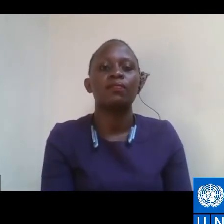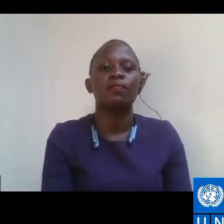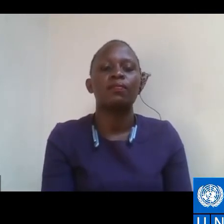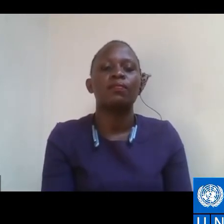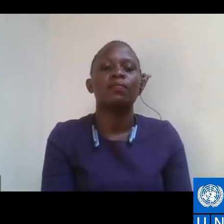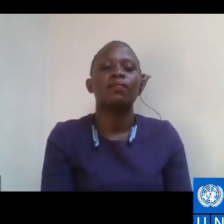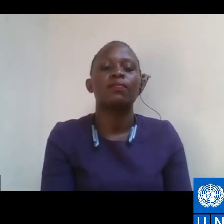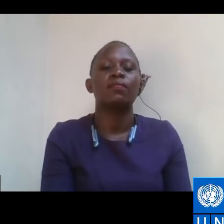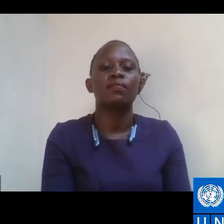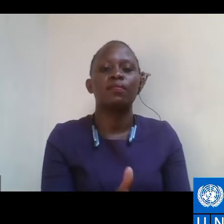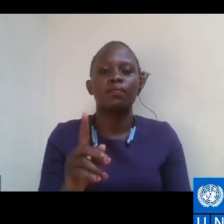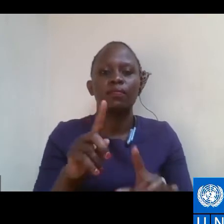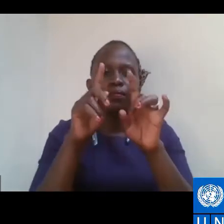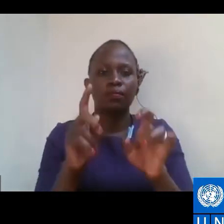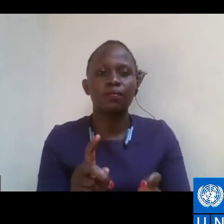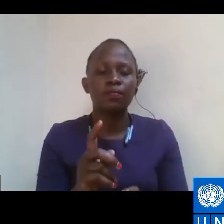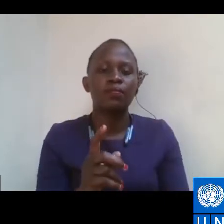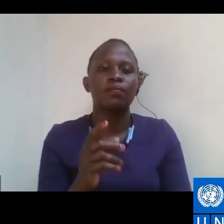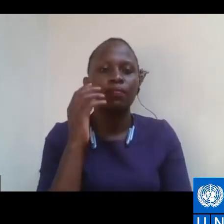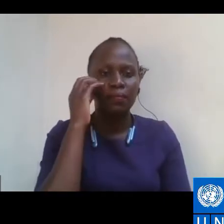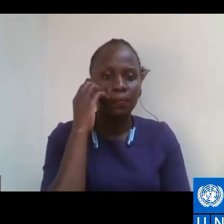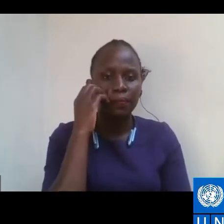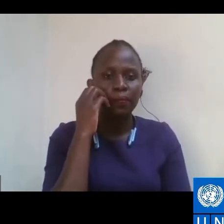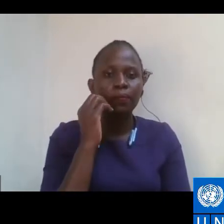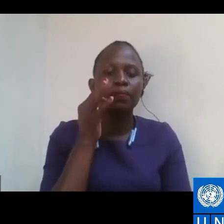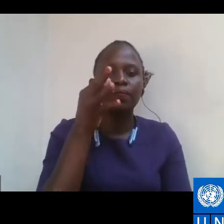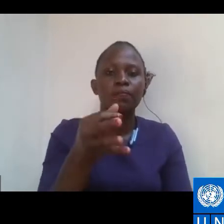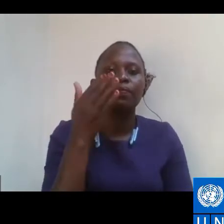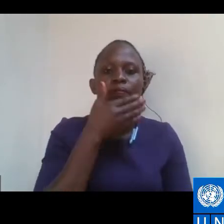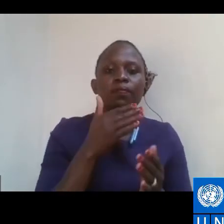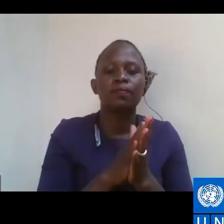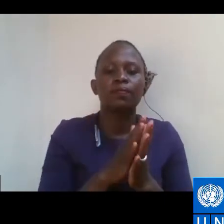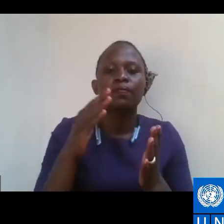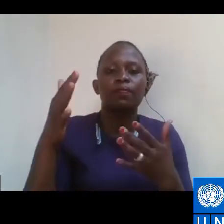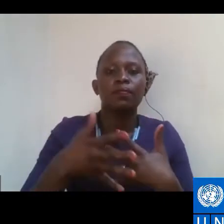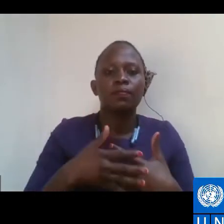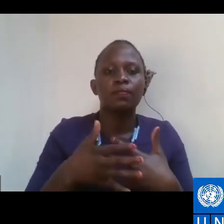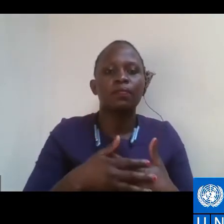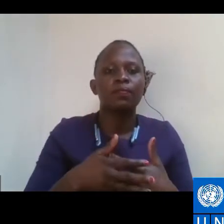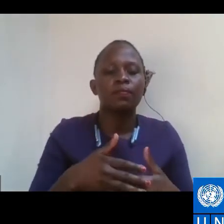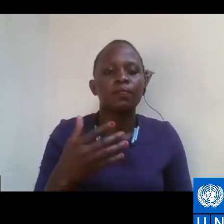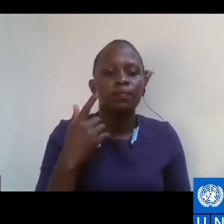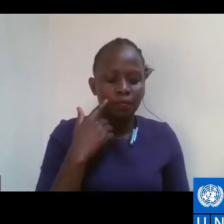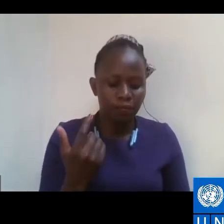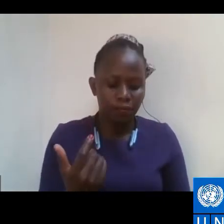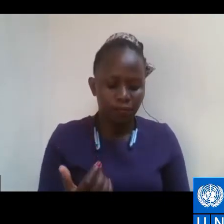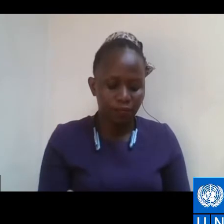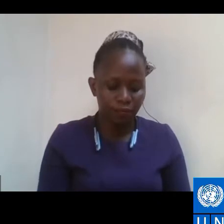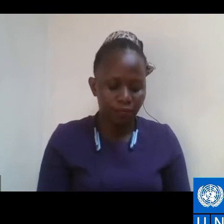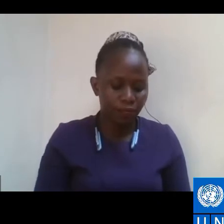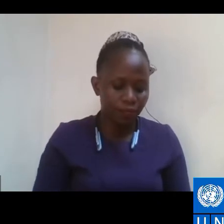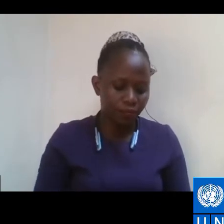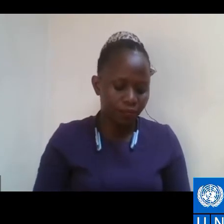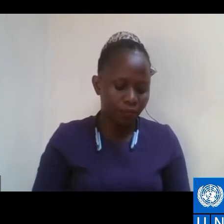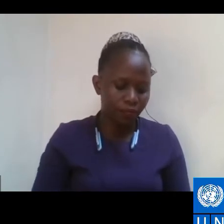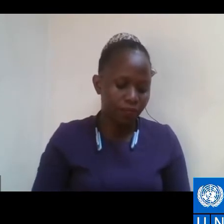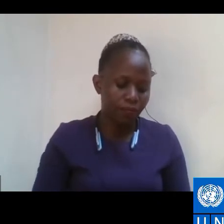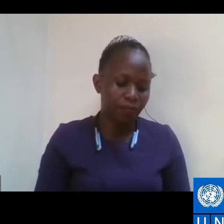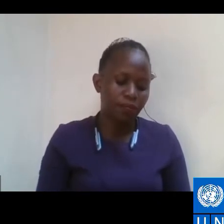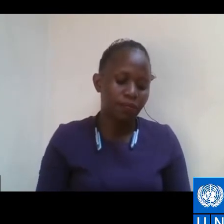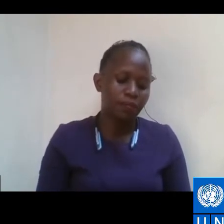Batwara. My question is, what is the future of oil and gas industry on the global market, with the world moving from fossil energy and